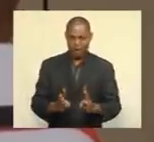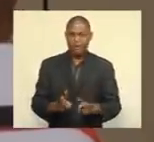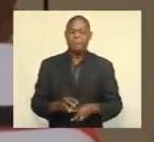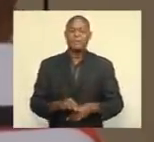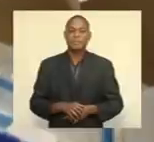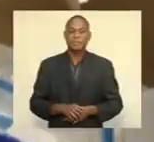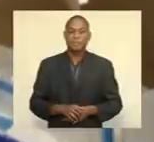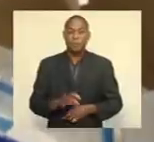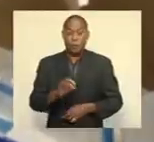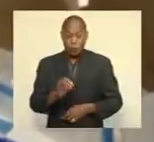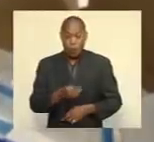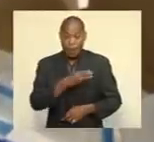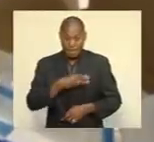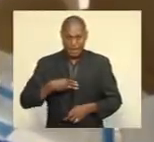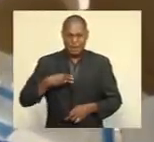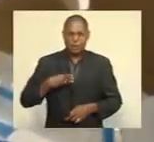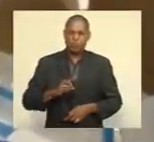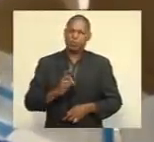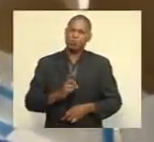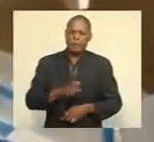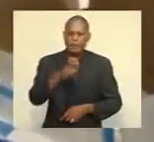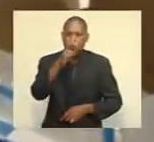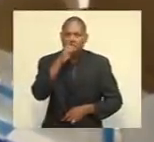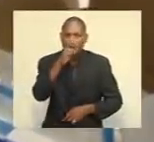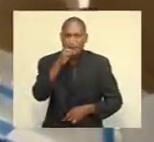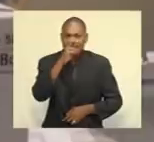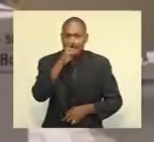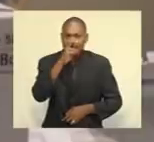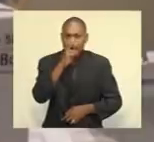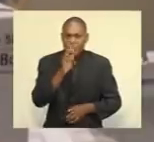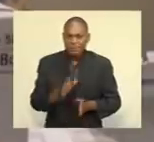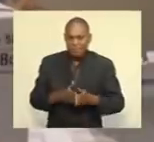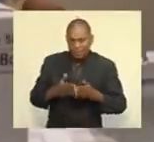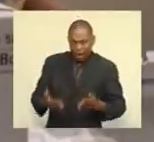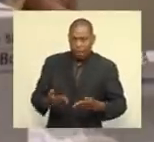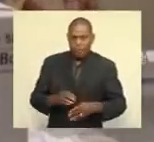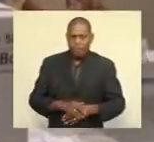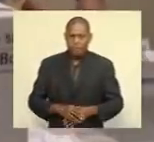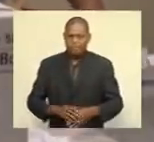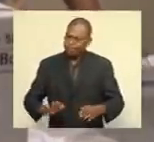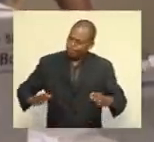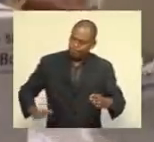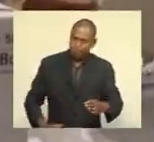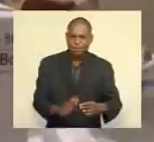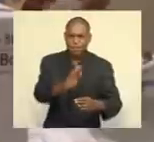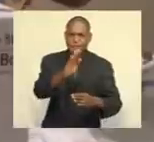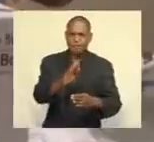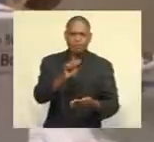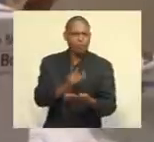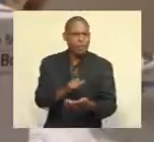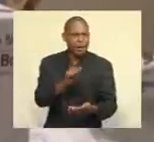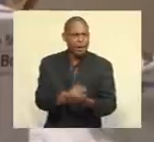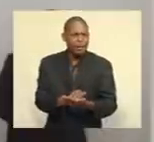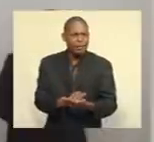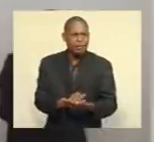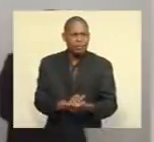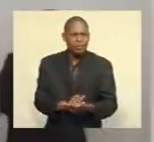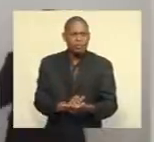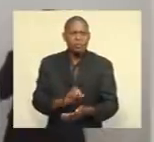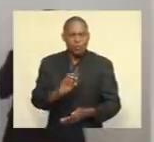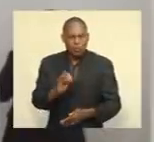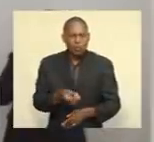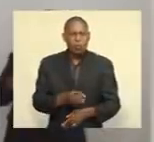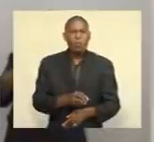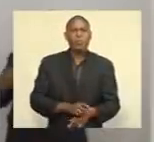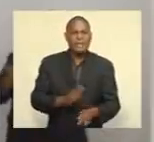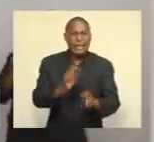will strengthen its COVID-19 measures. We will be escalating our screening system, much like